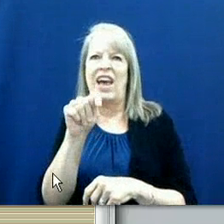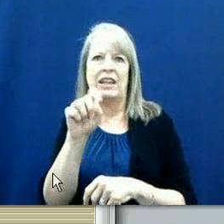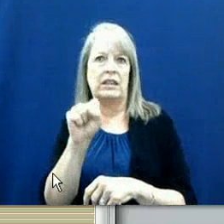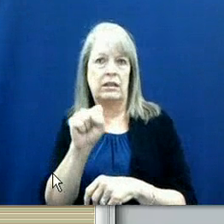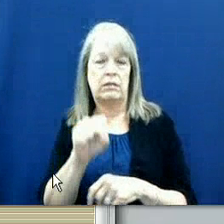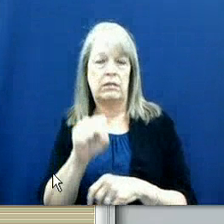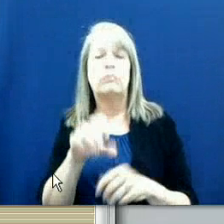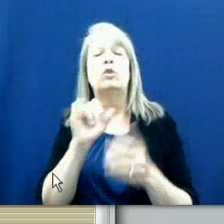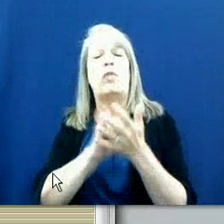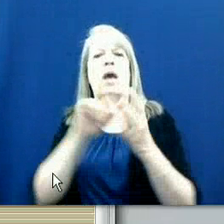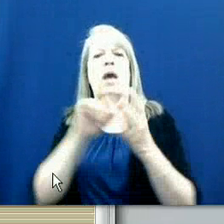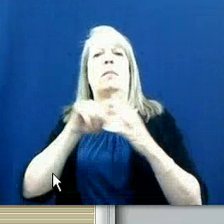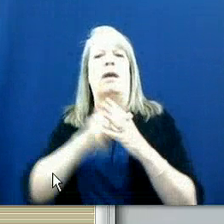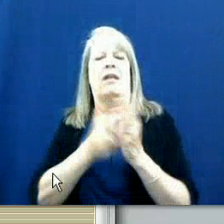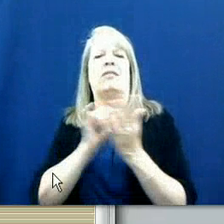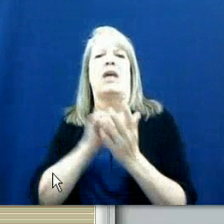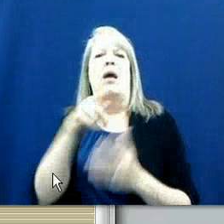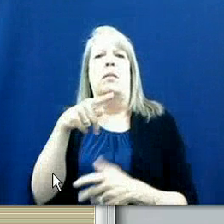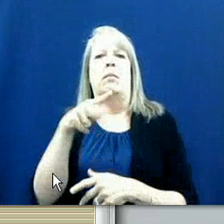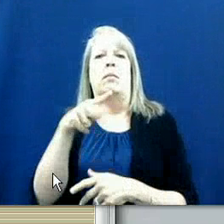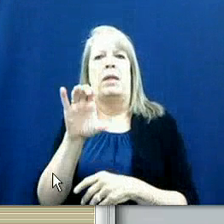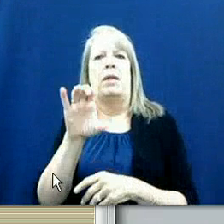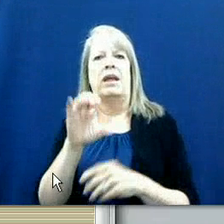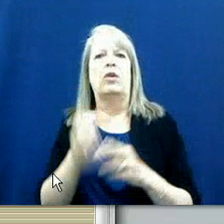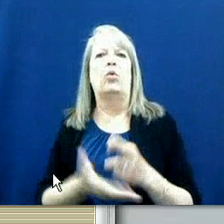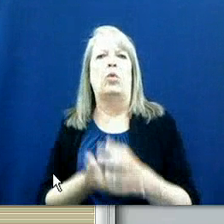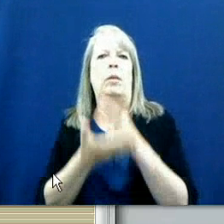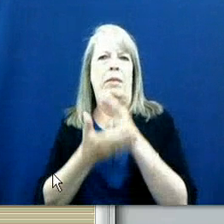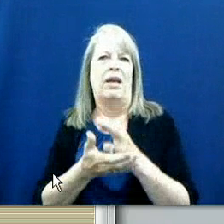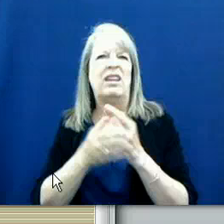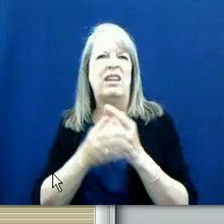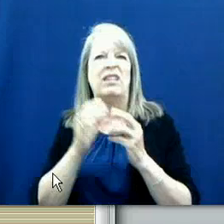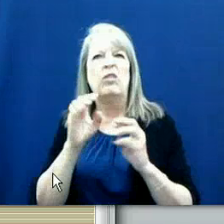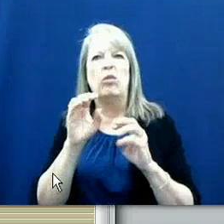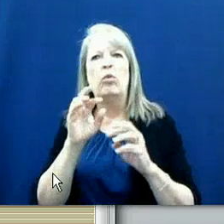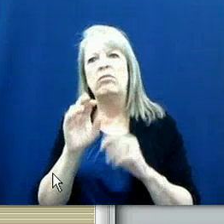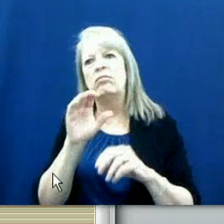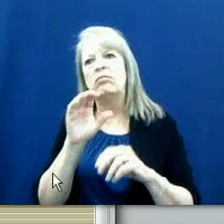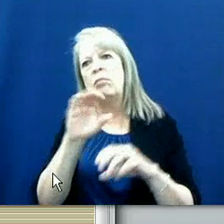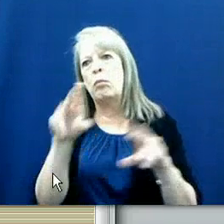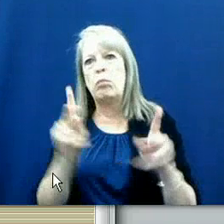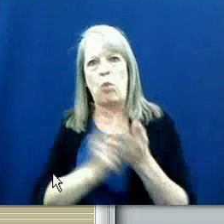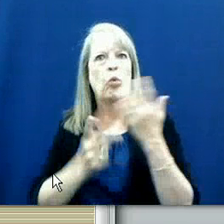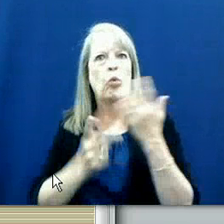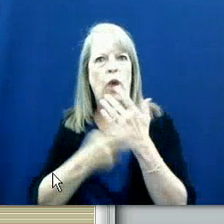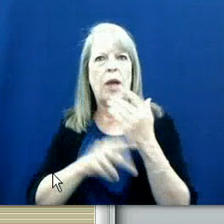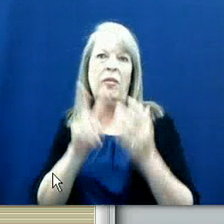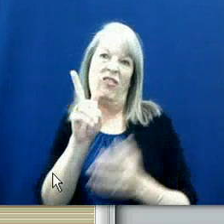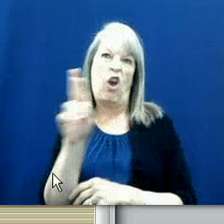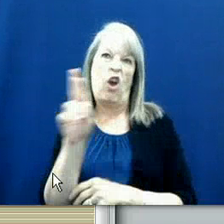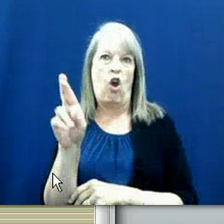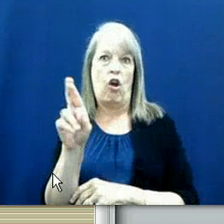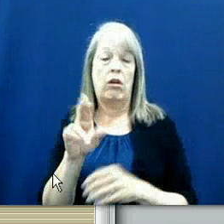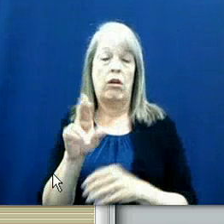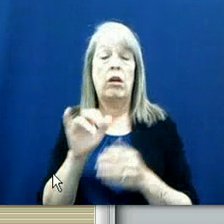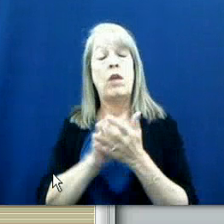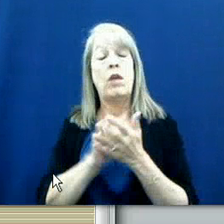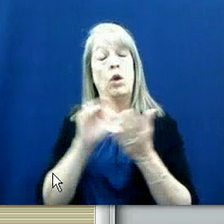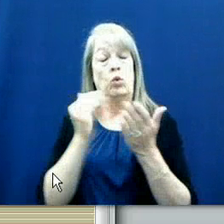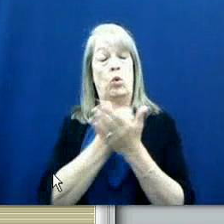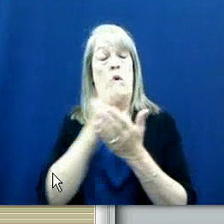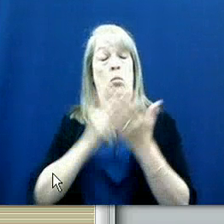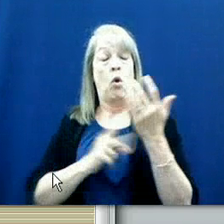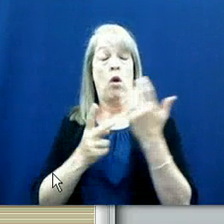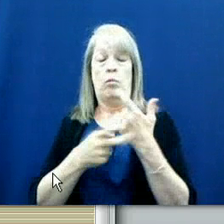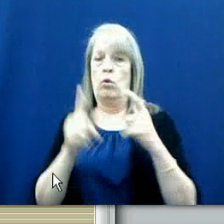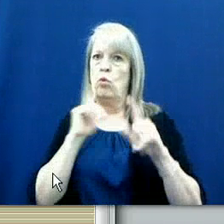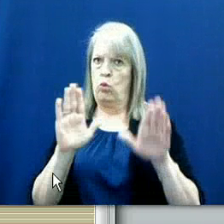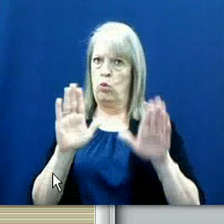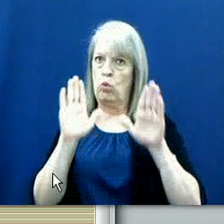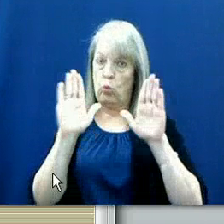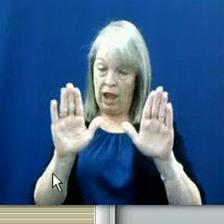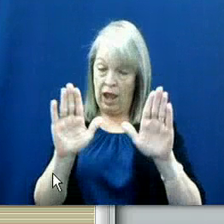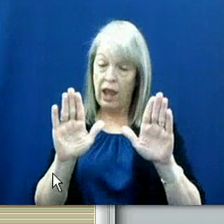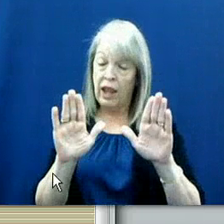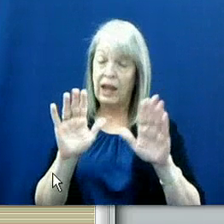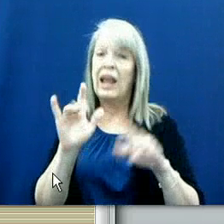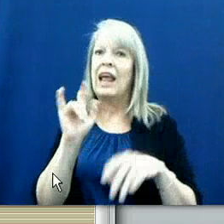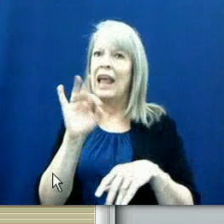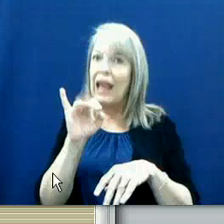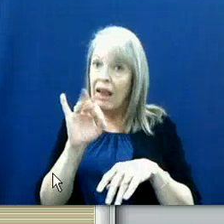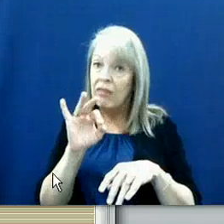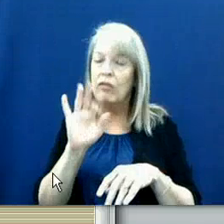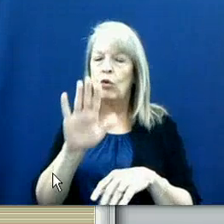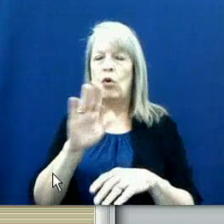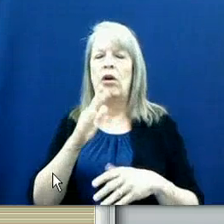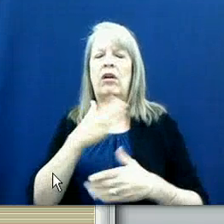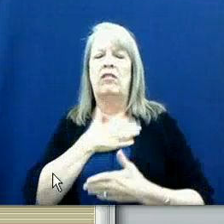Public Vocational Rehabilitation Program, or VR. The new program was great as long as your physical disability met